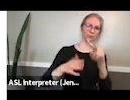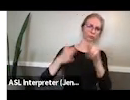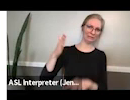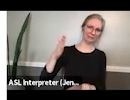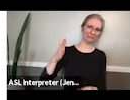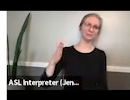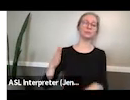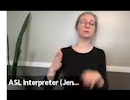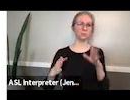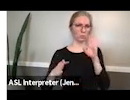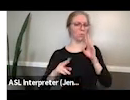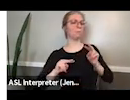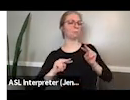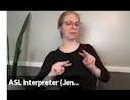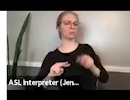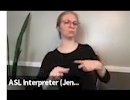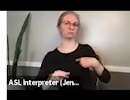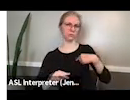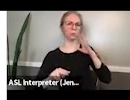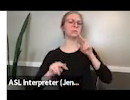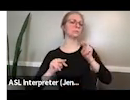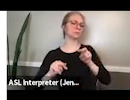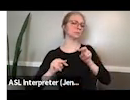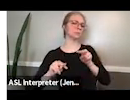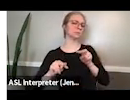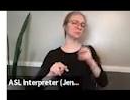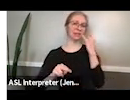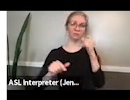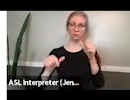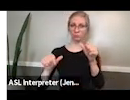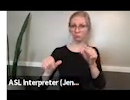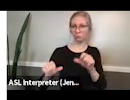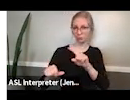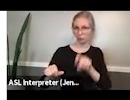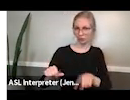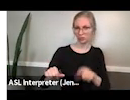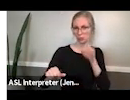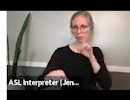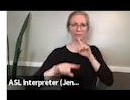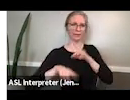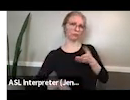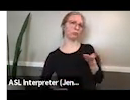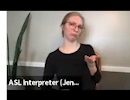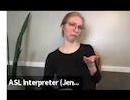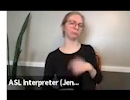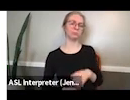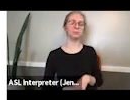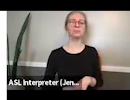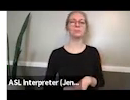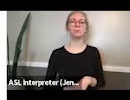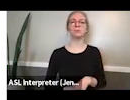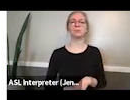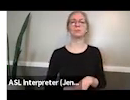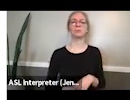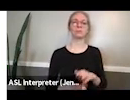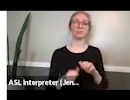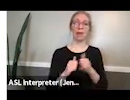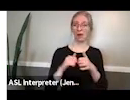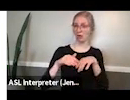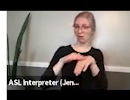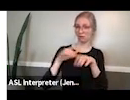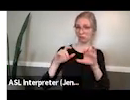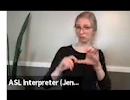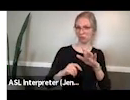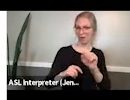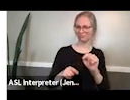be monitored. I'll keep track of that so that any questions that you have will be answered. In order to get to the chat box, probably everybody